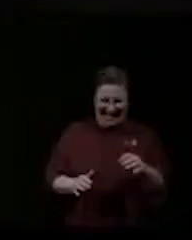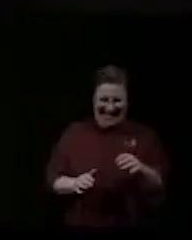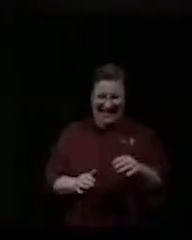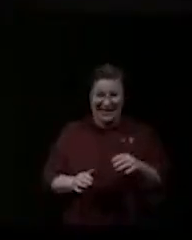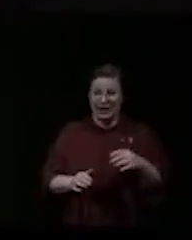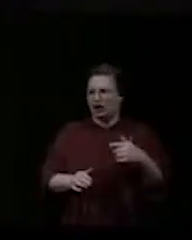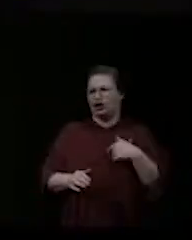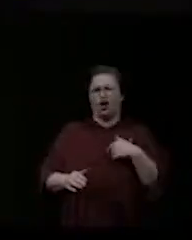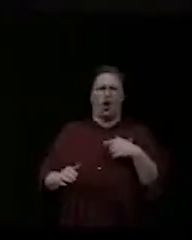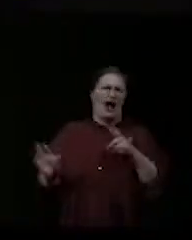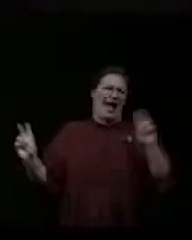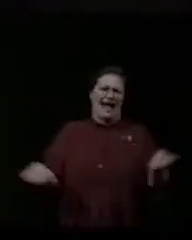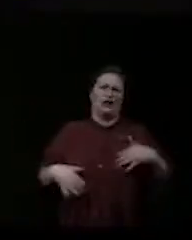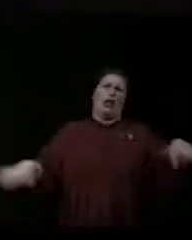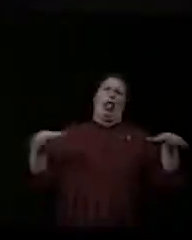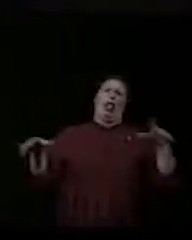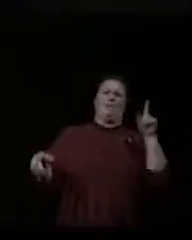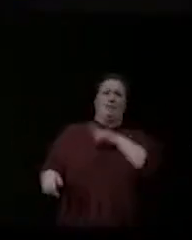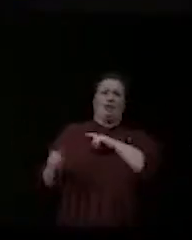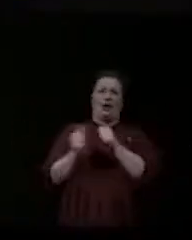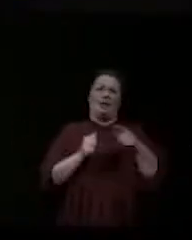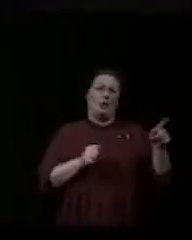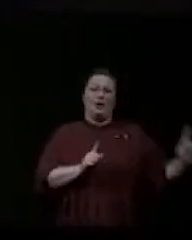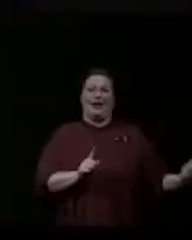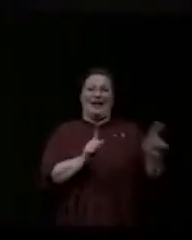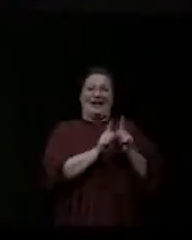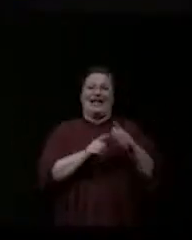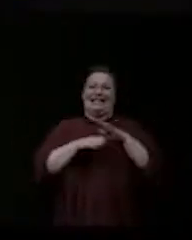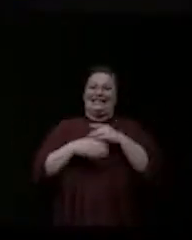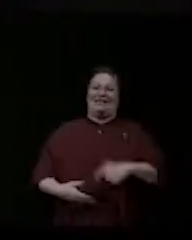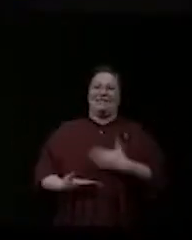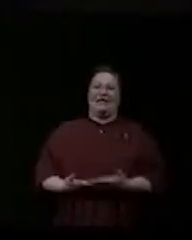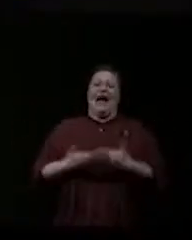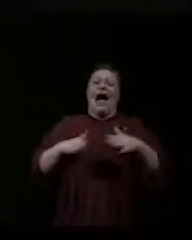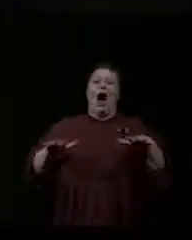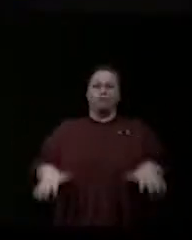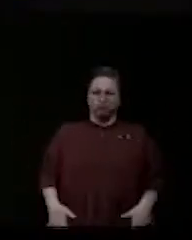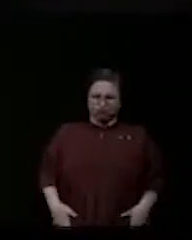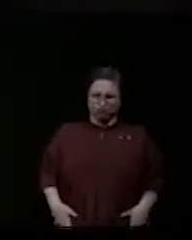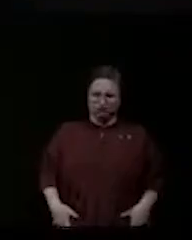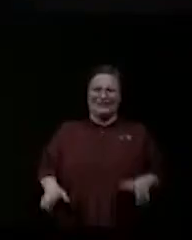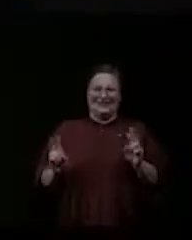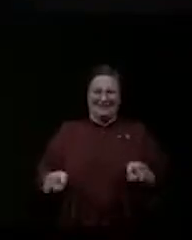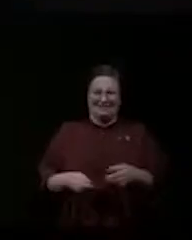In fact, I flounder most of the time, but not when I have somebody like Angelica around me.